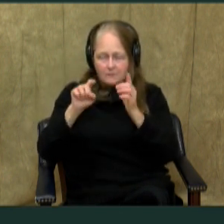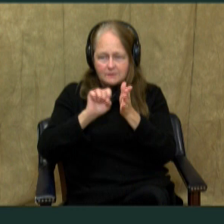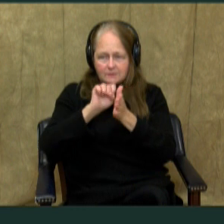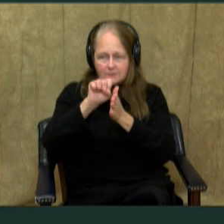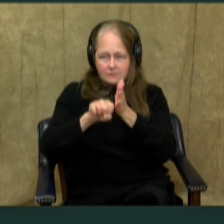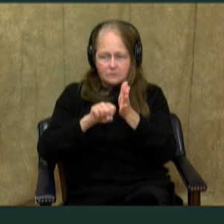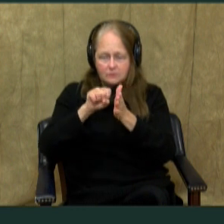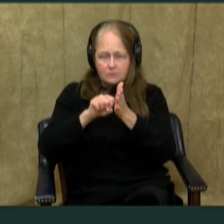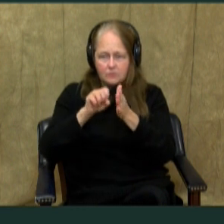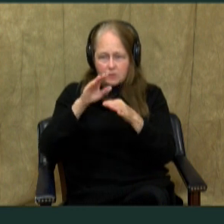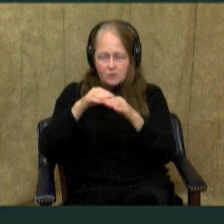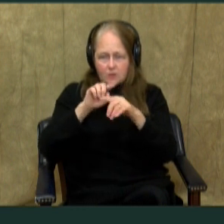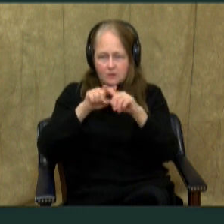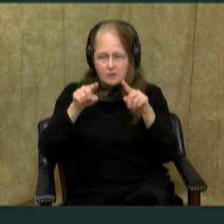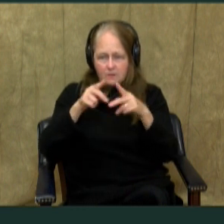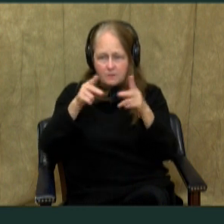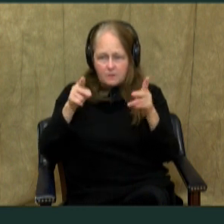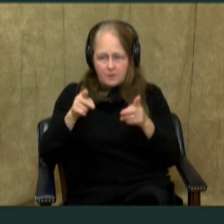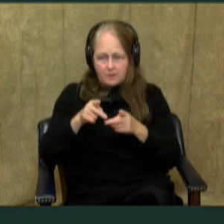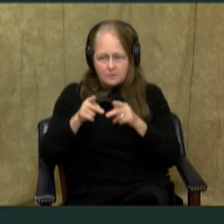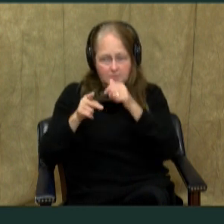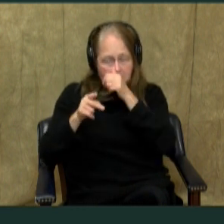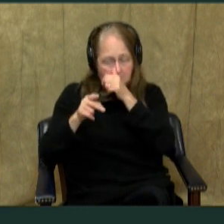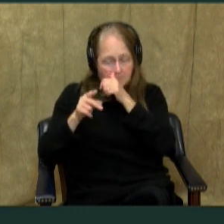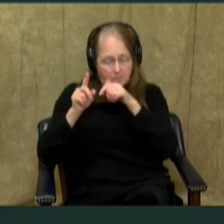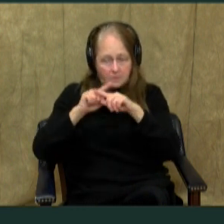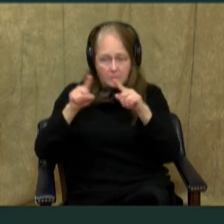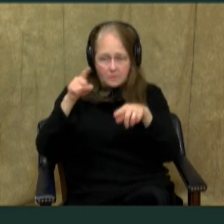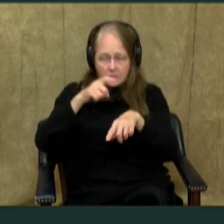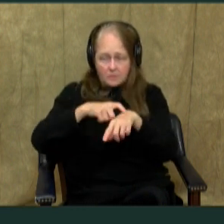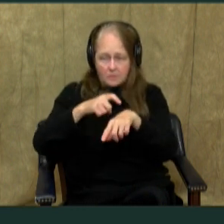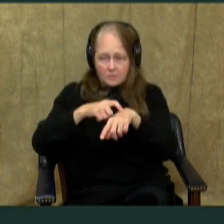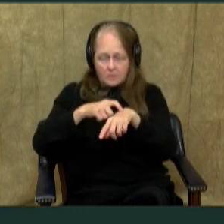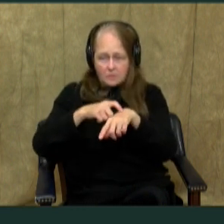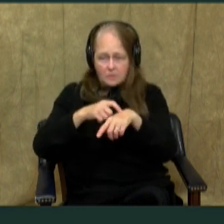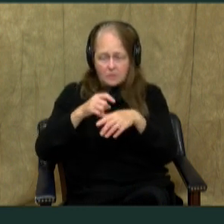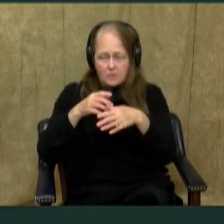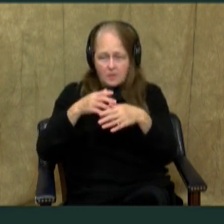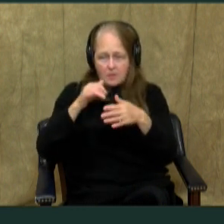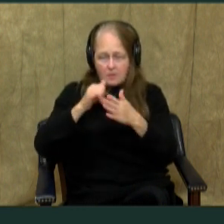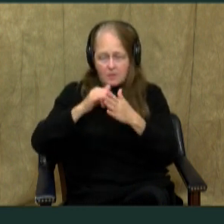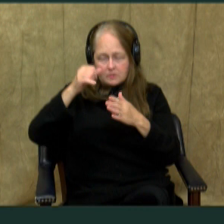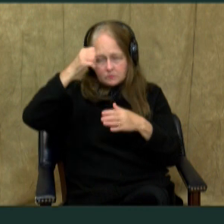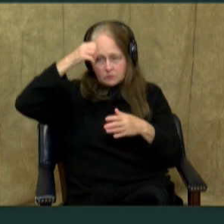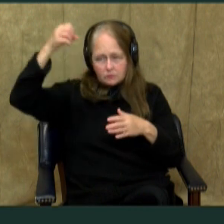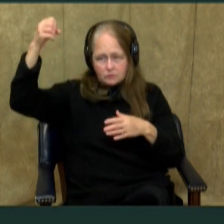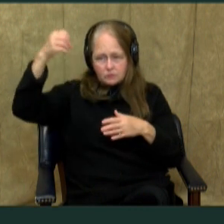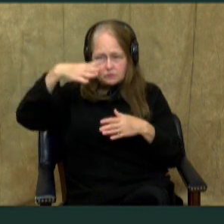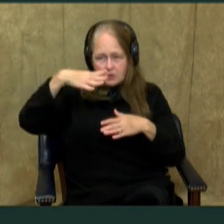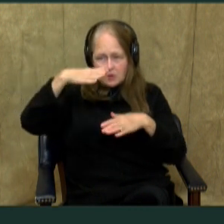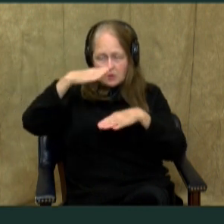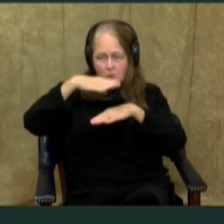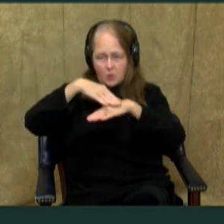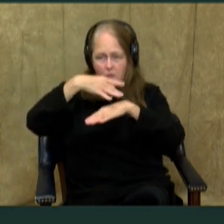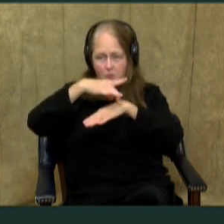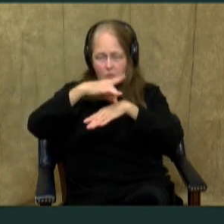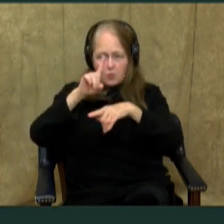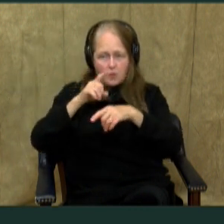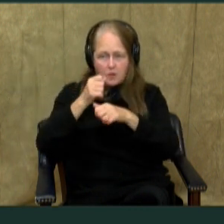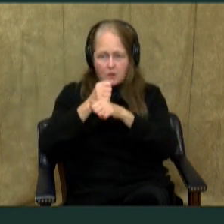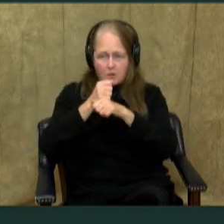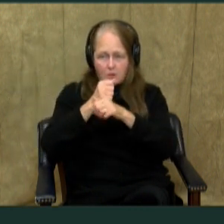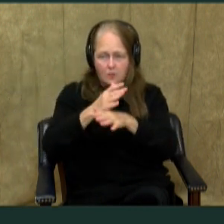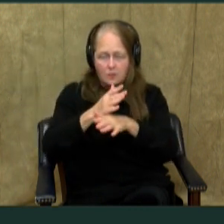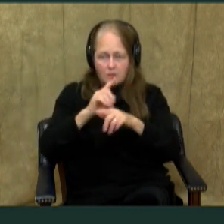seasons on different places on Earth at different times because of the amount of direct sunlight. Well, what causes there